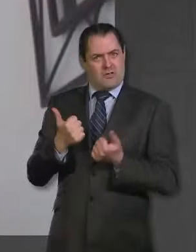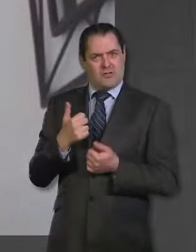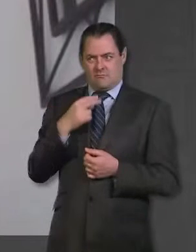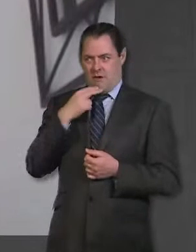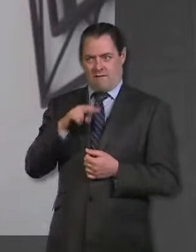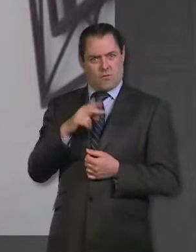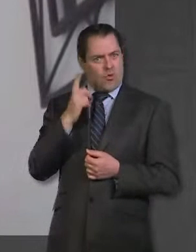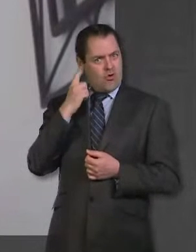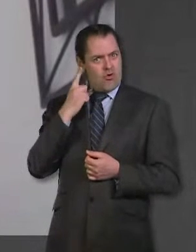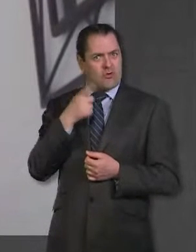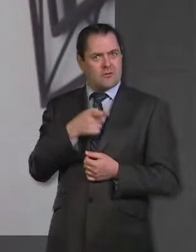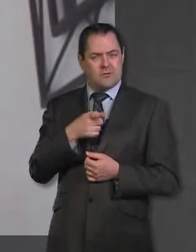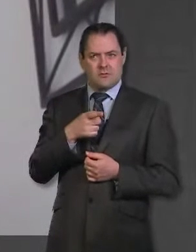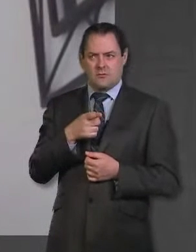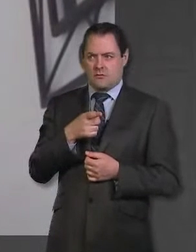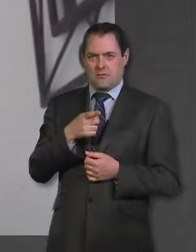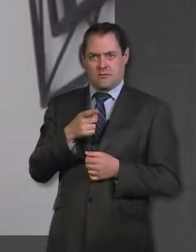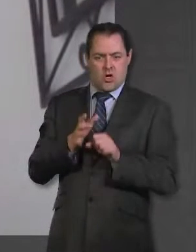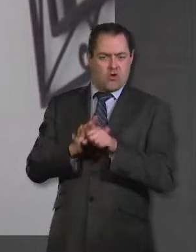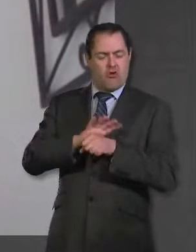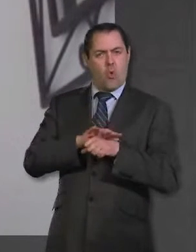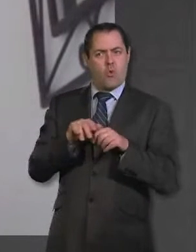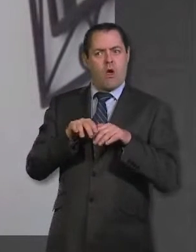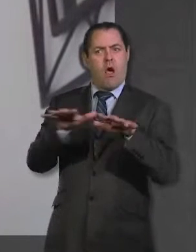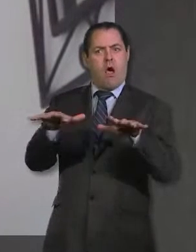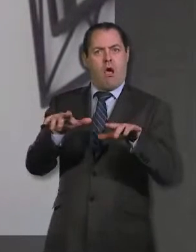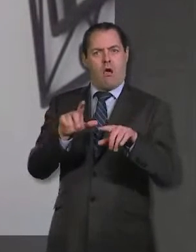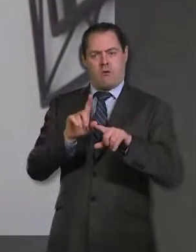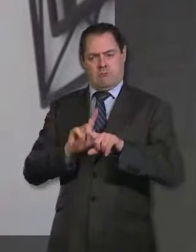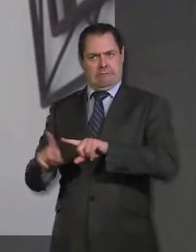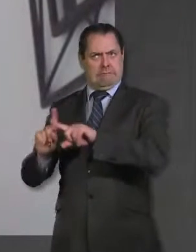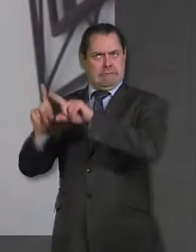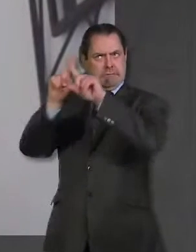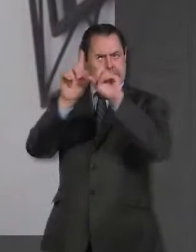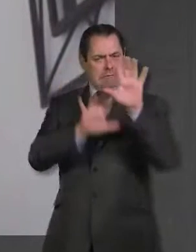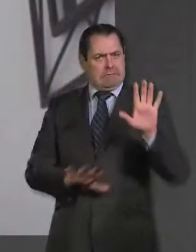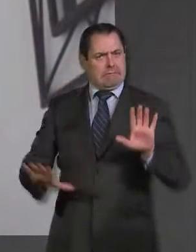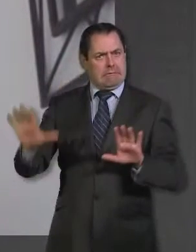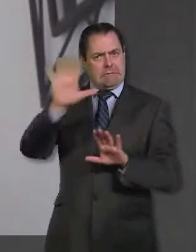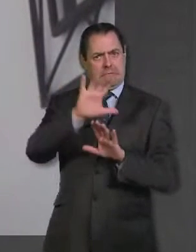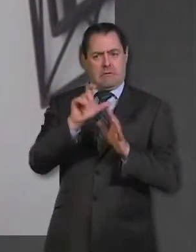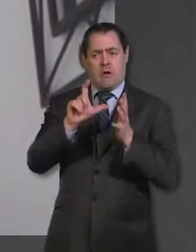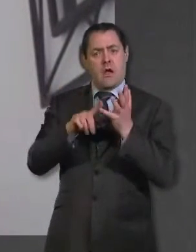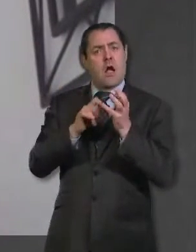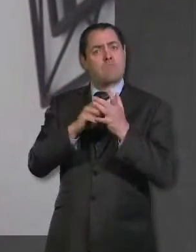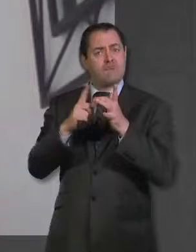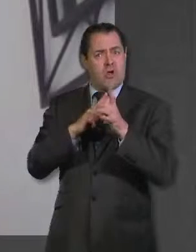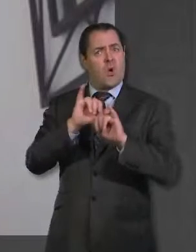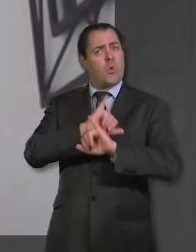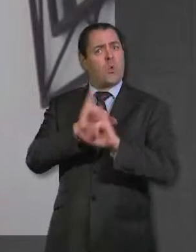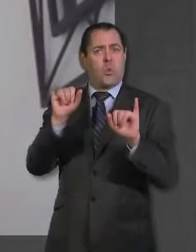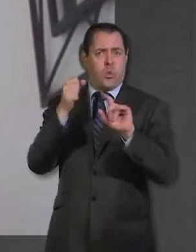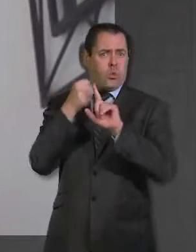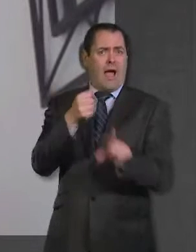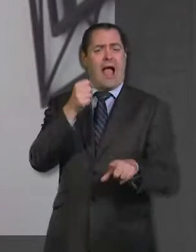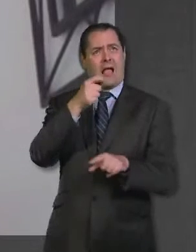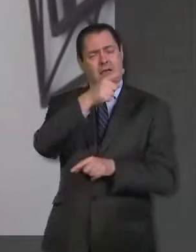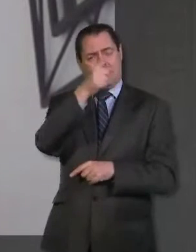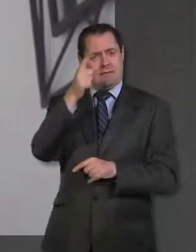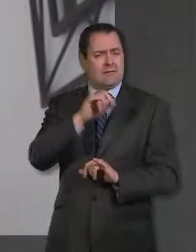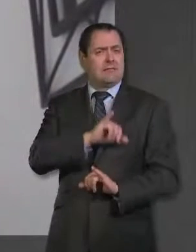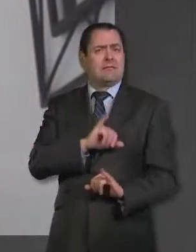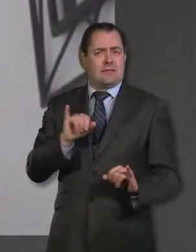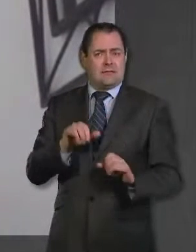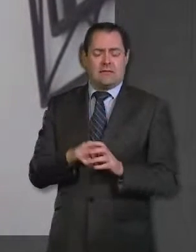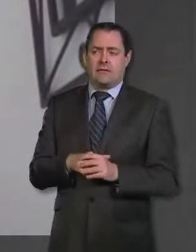varied considerably across the UK, with Cumbria among the hardest hit areas. Yet local health leaders, despite